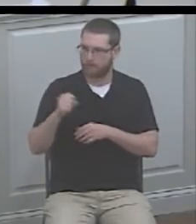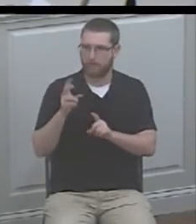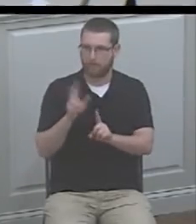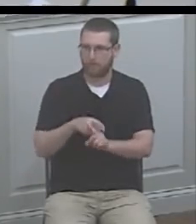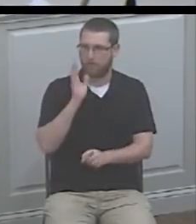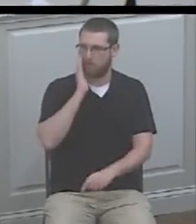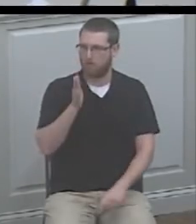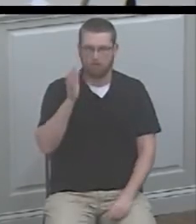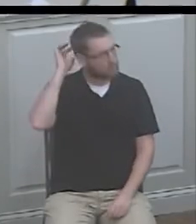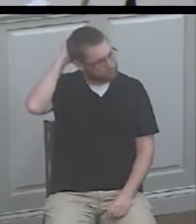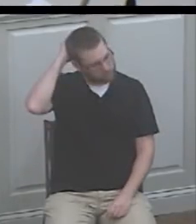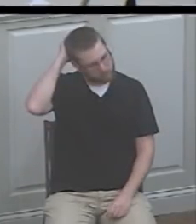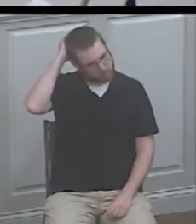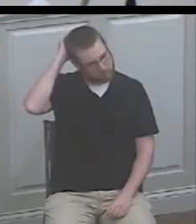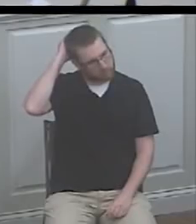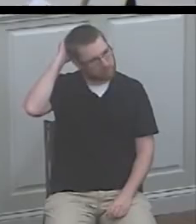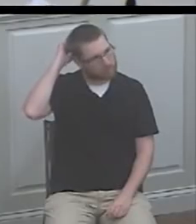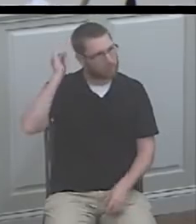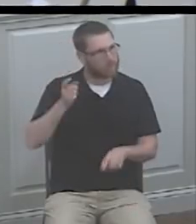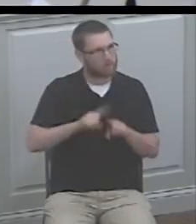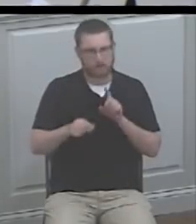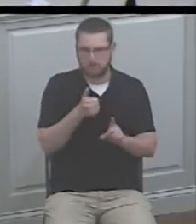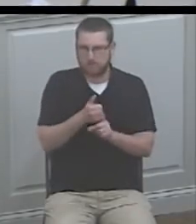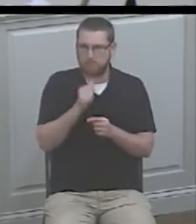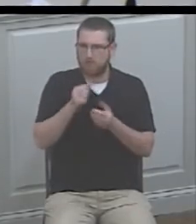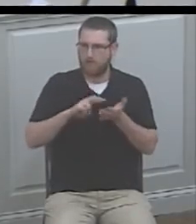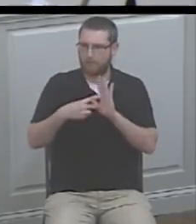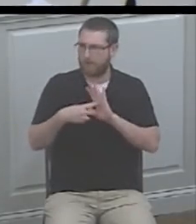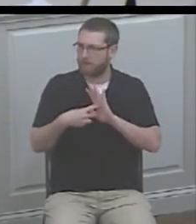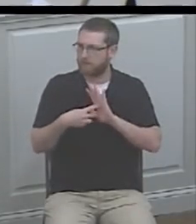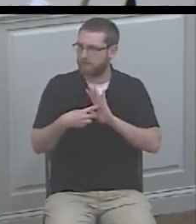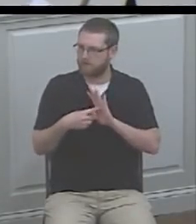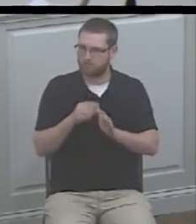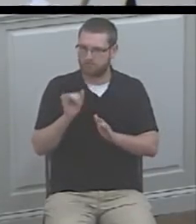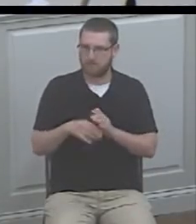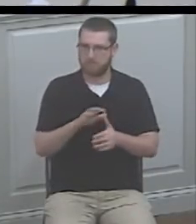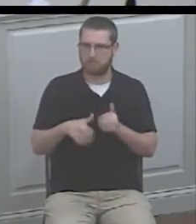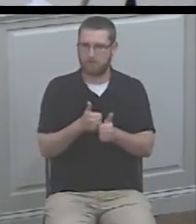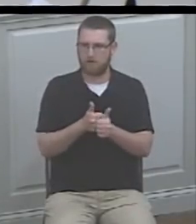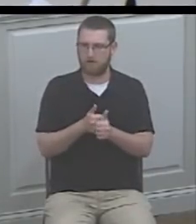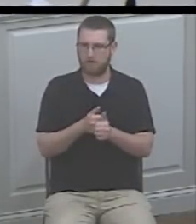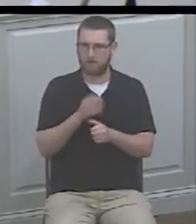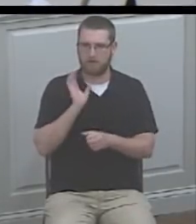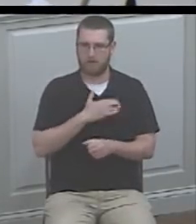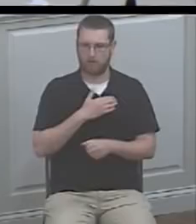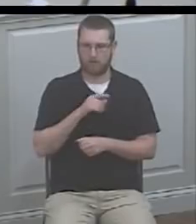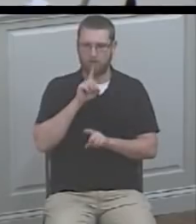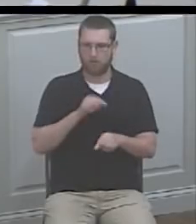apply, but it was not the intention, and I don't think it would fall within the scope of the order